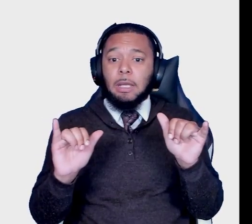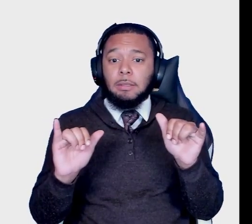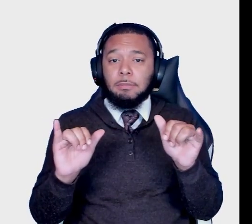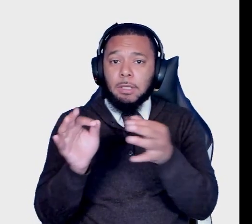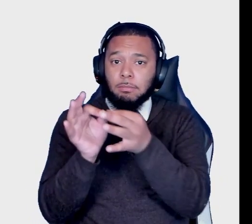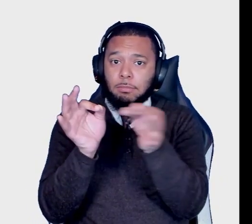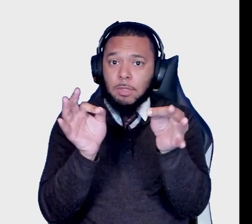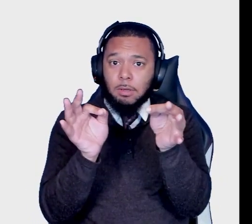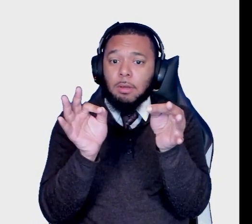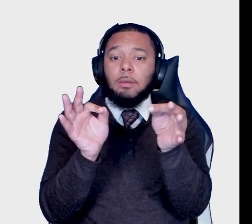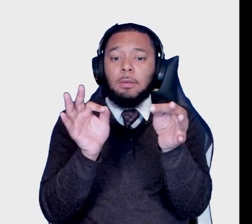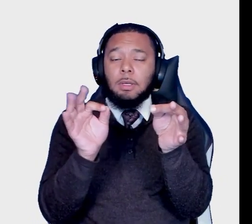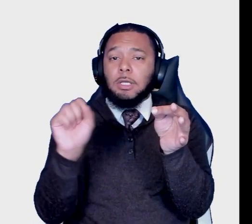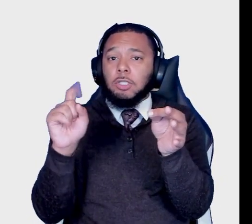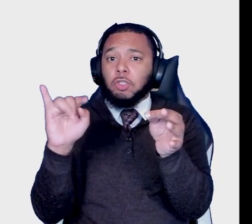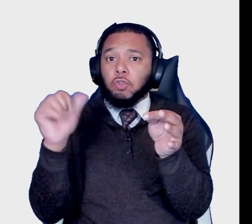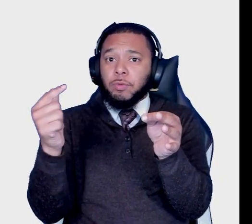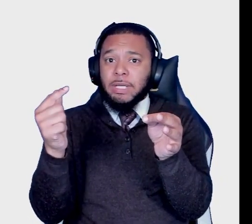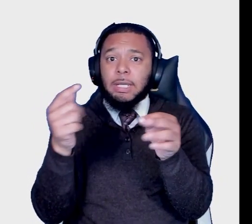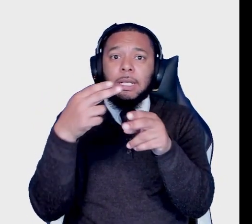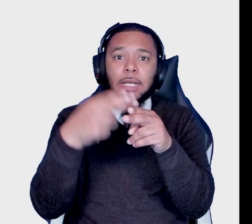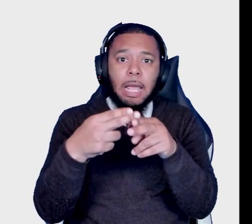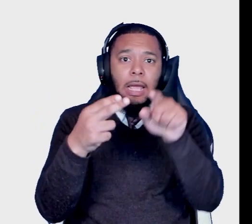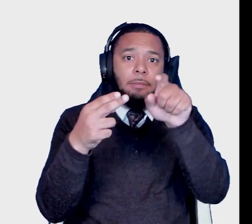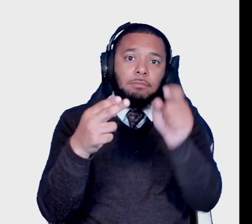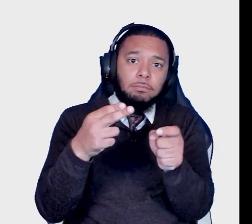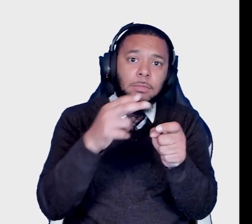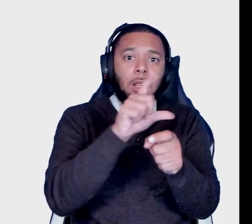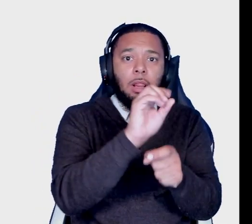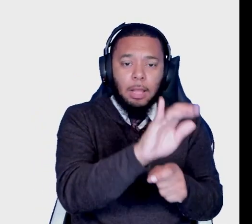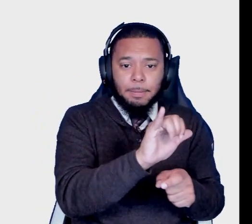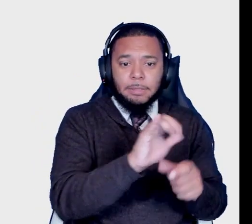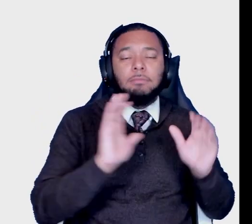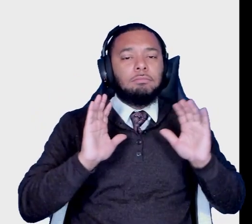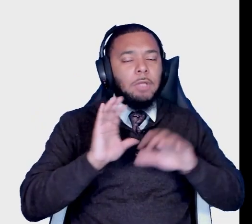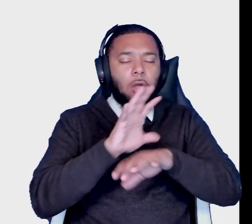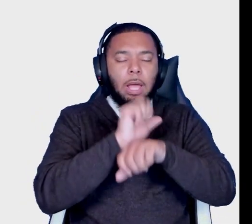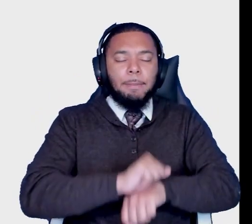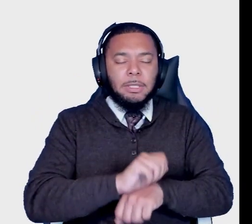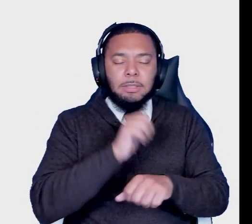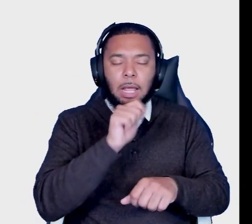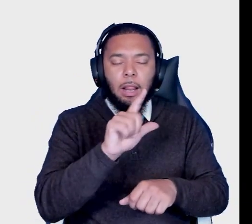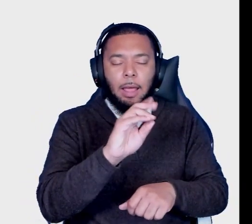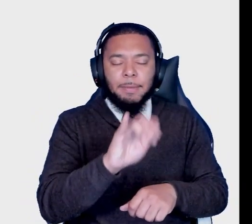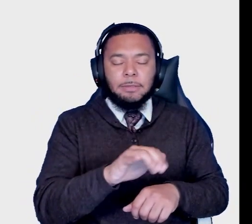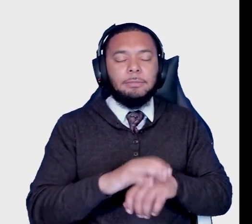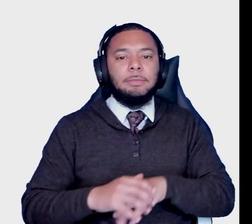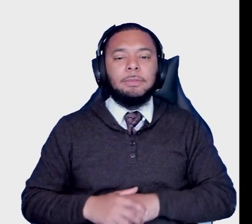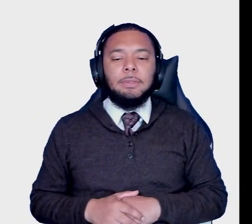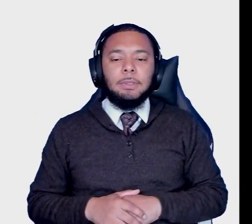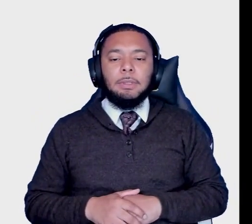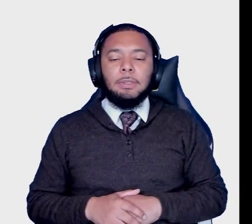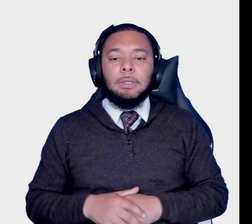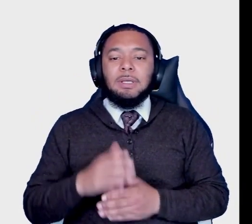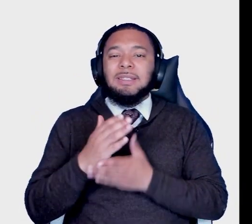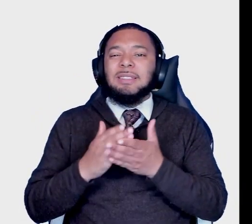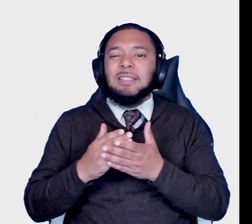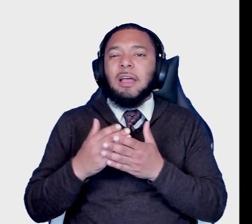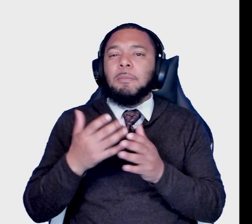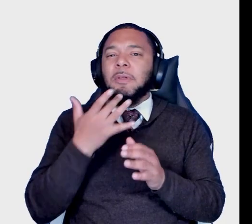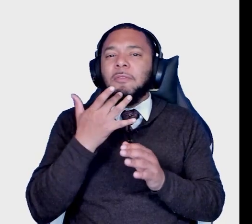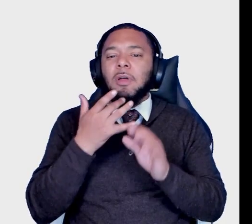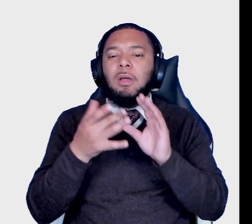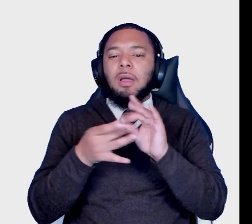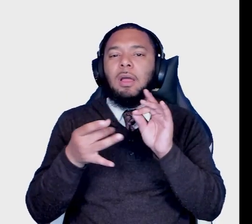one line as strings. My computer will understand this. Some programmers like to put in a comment here that